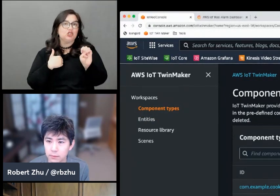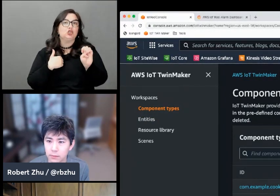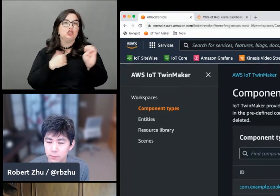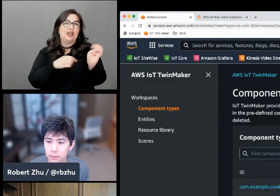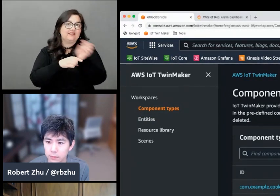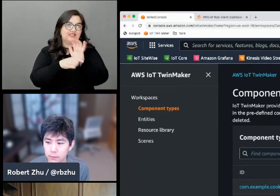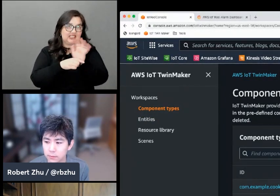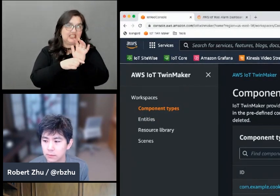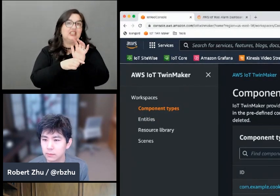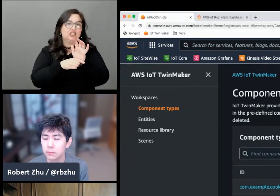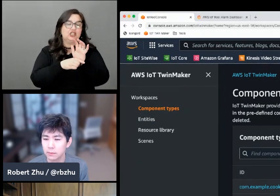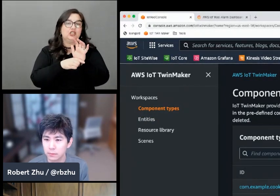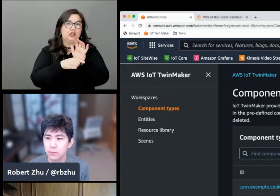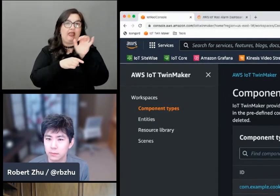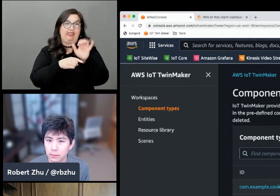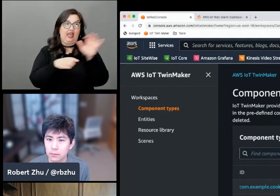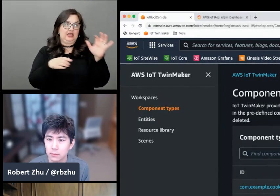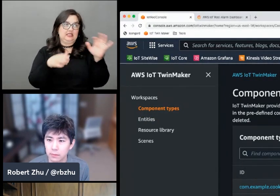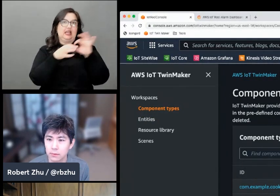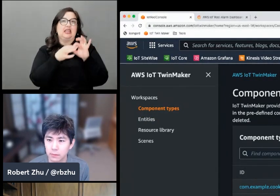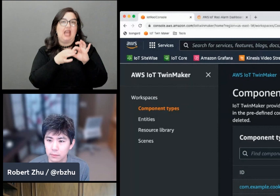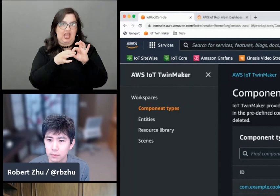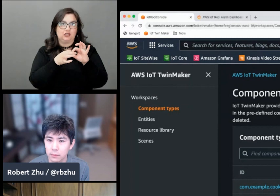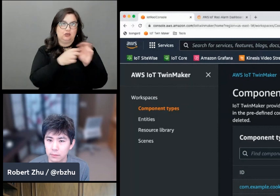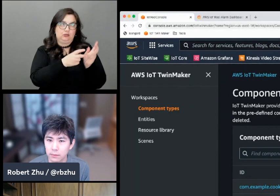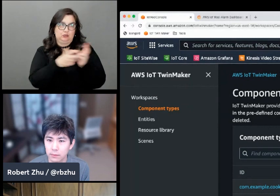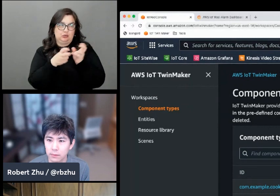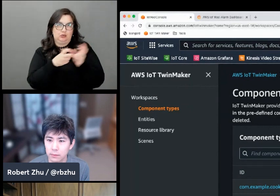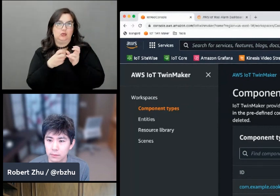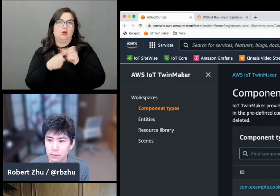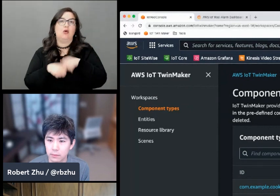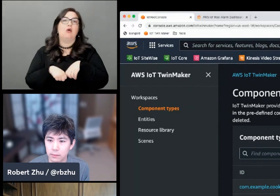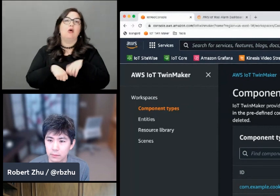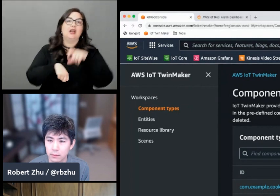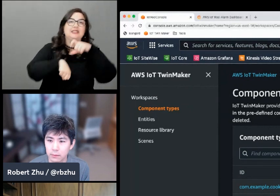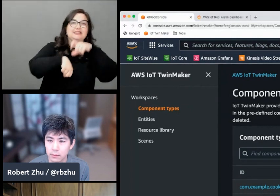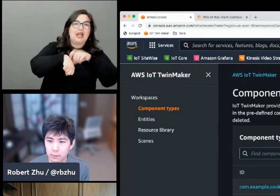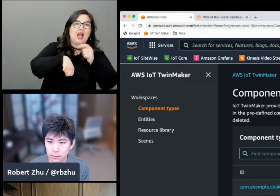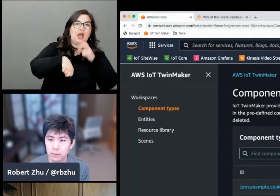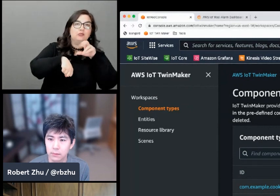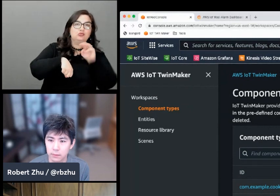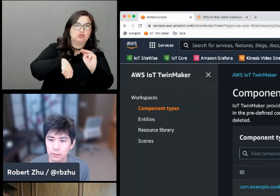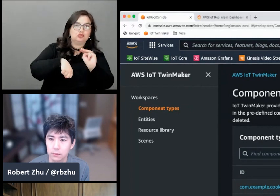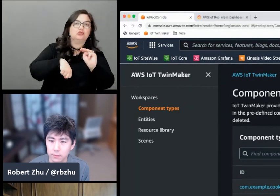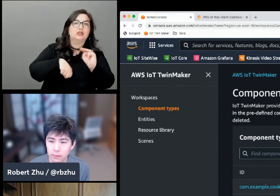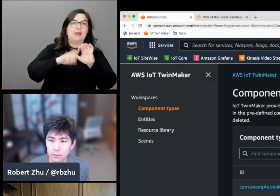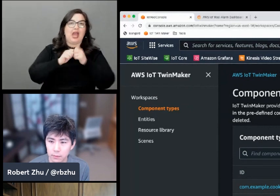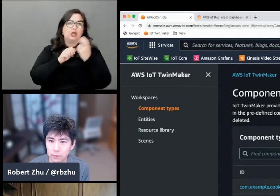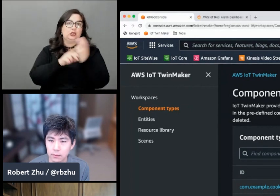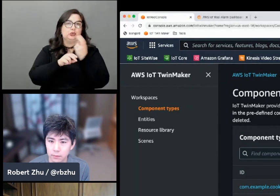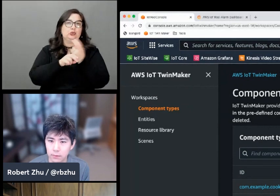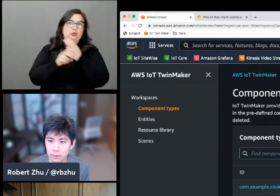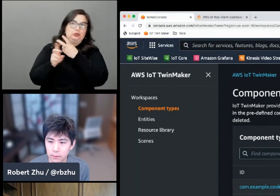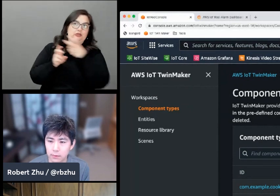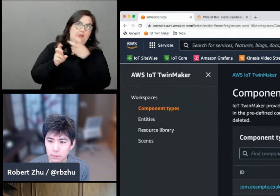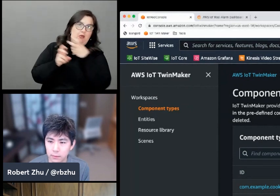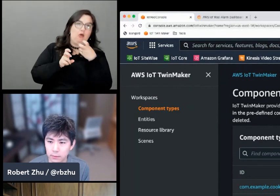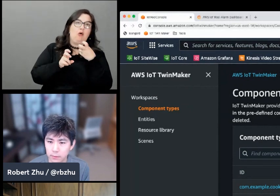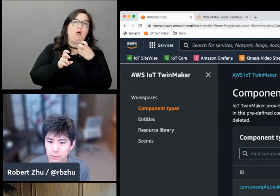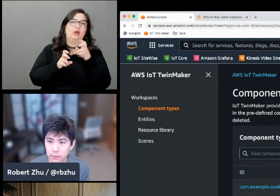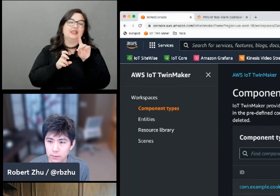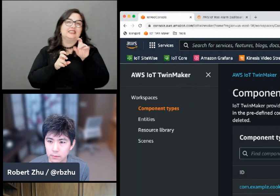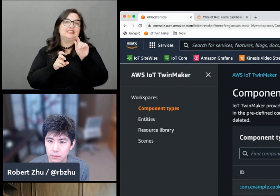video connector to pull in video, or TimeStream telemetry is a sample component we have of how to use TimeStream to pull in that data. So when you have